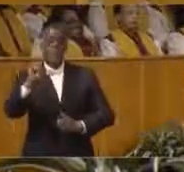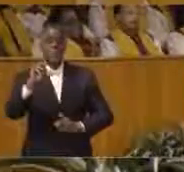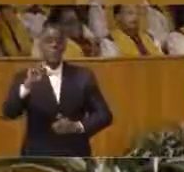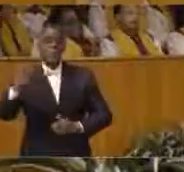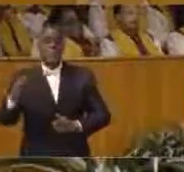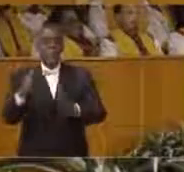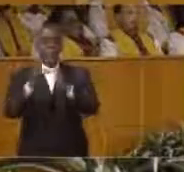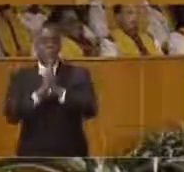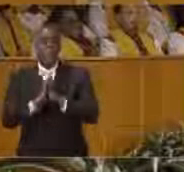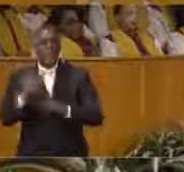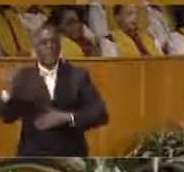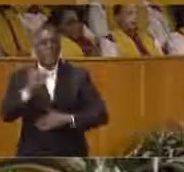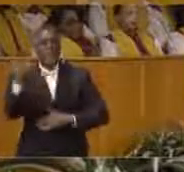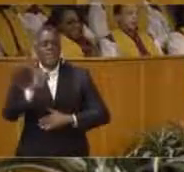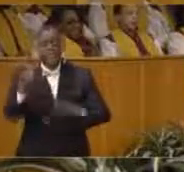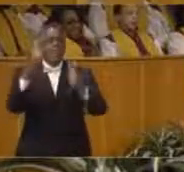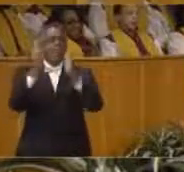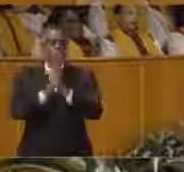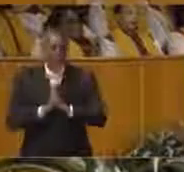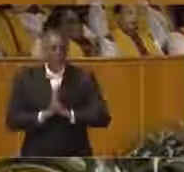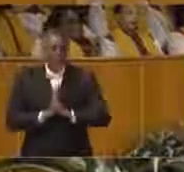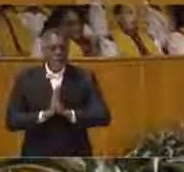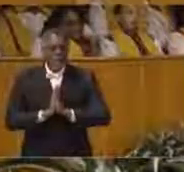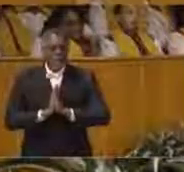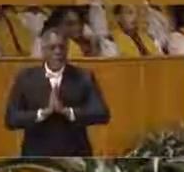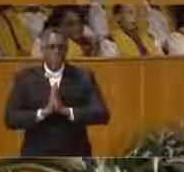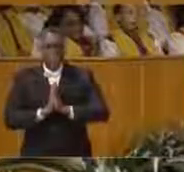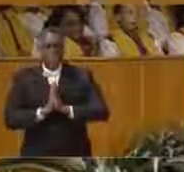prayed the same prayer